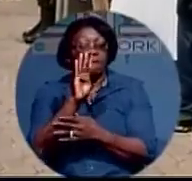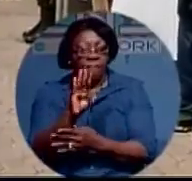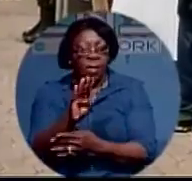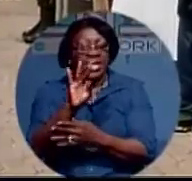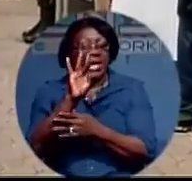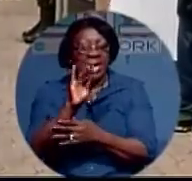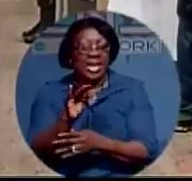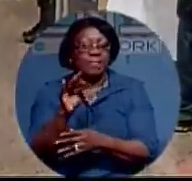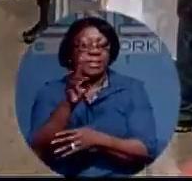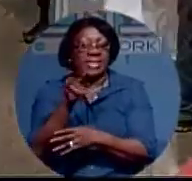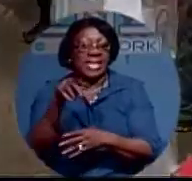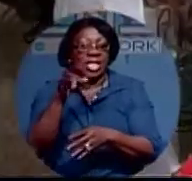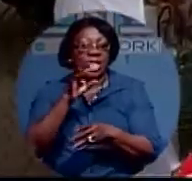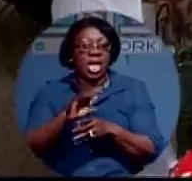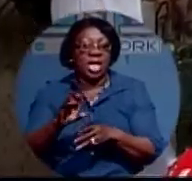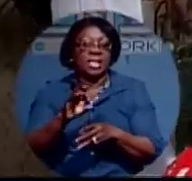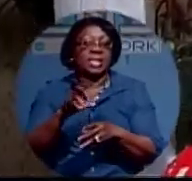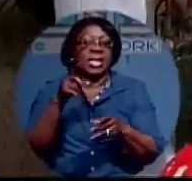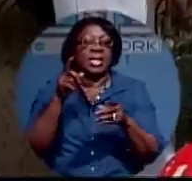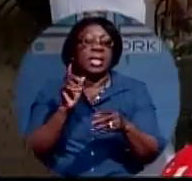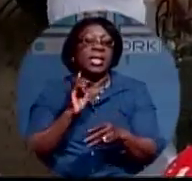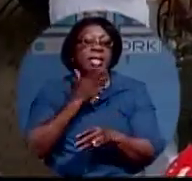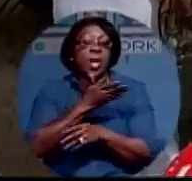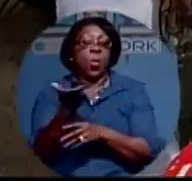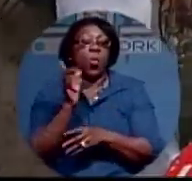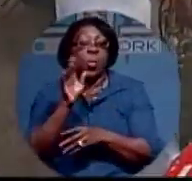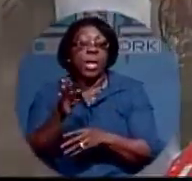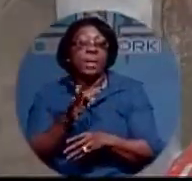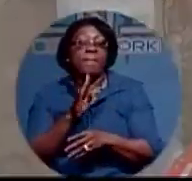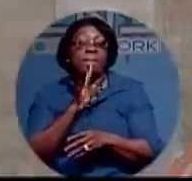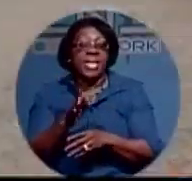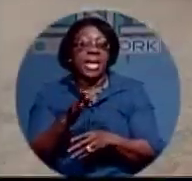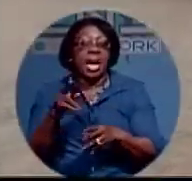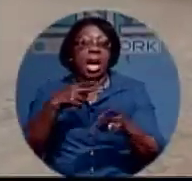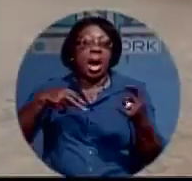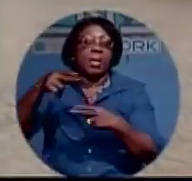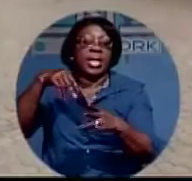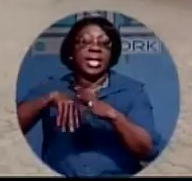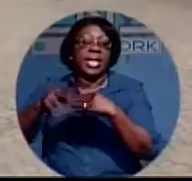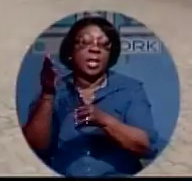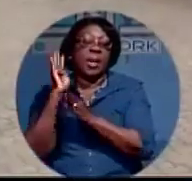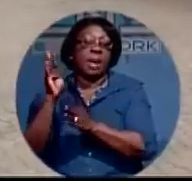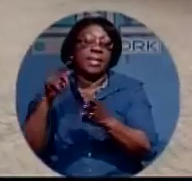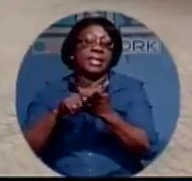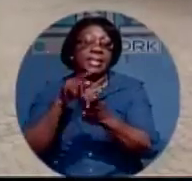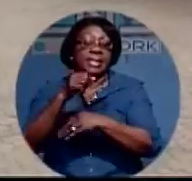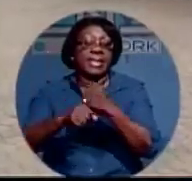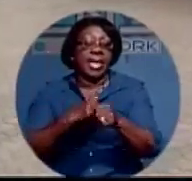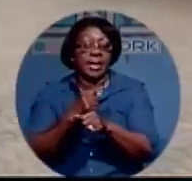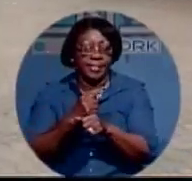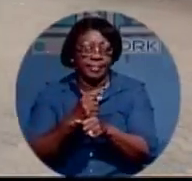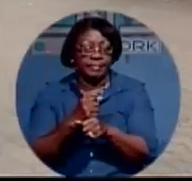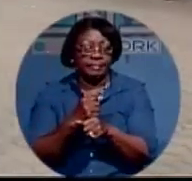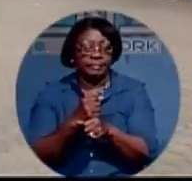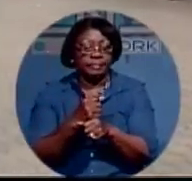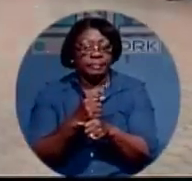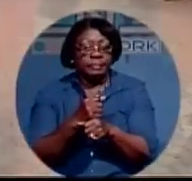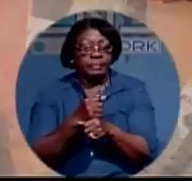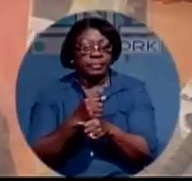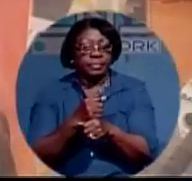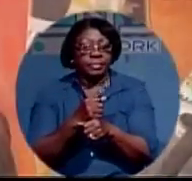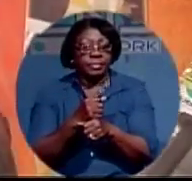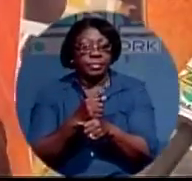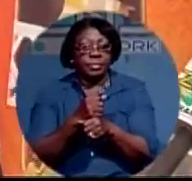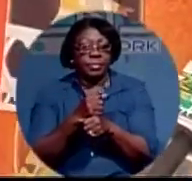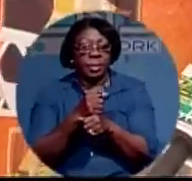making landfall in the Bahamas and is strongly encouraging Bahamians to not become nonchalant but remain vigilant and one step ahead this time